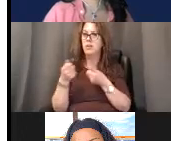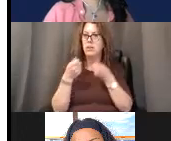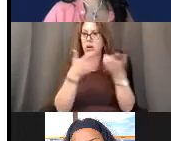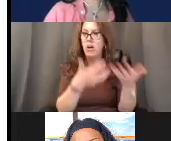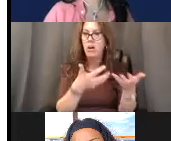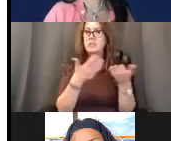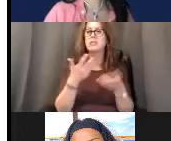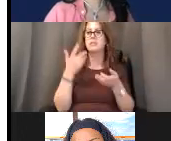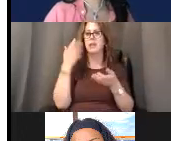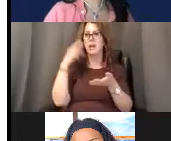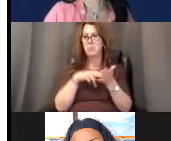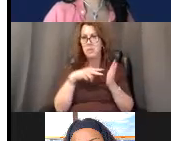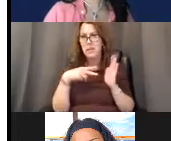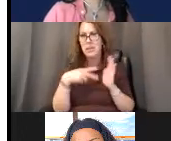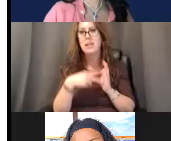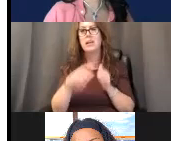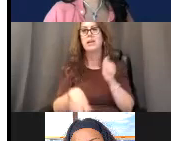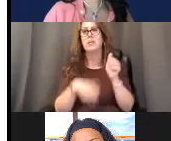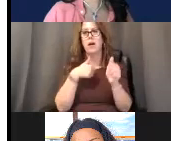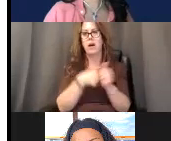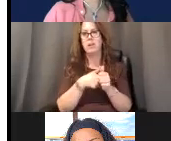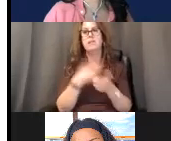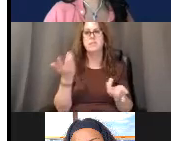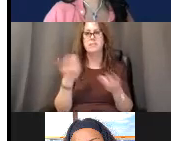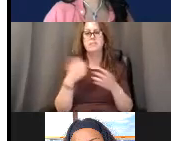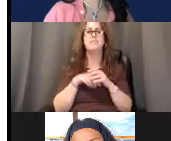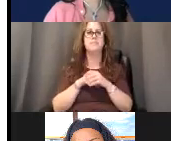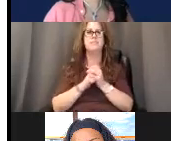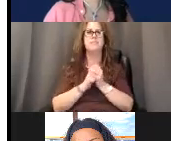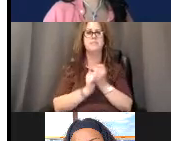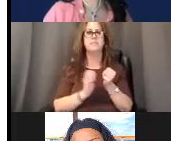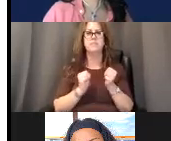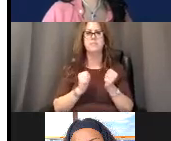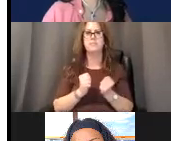just to have that shared understanding within a collaborative, we think is really important.